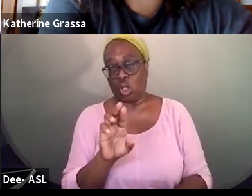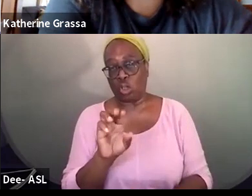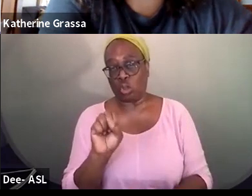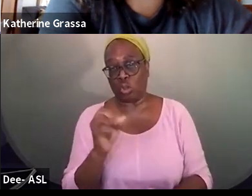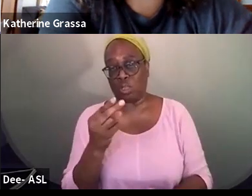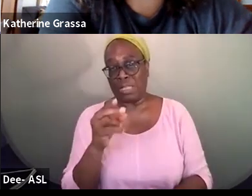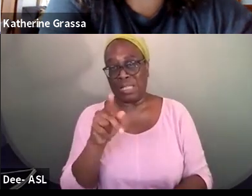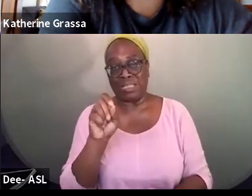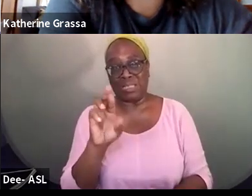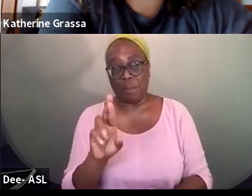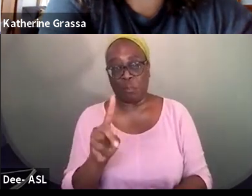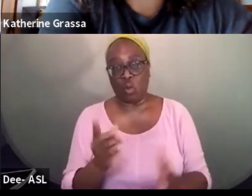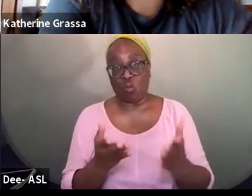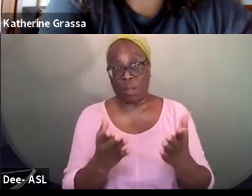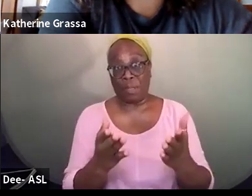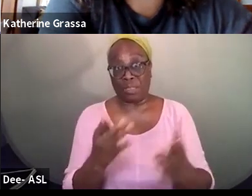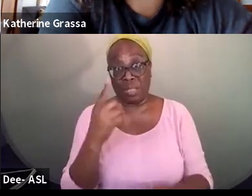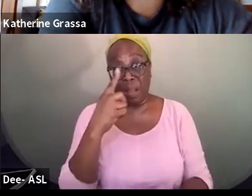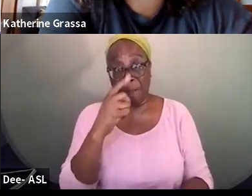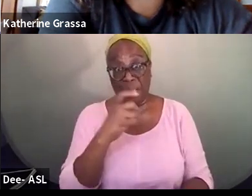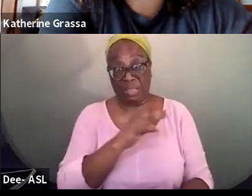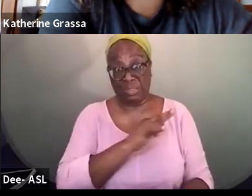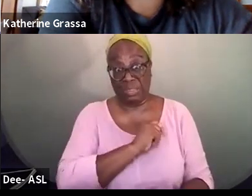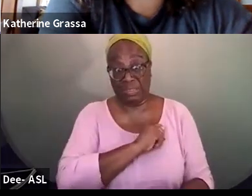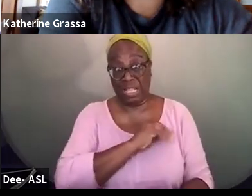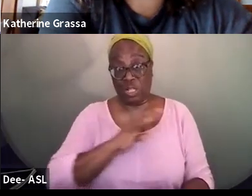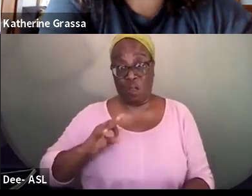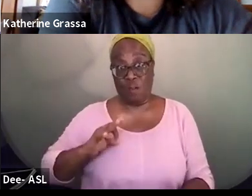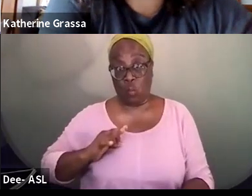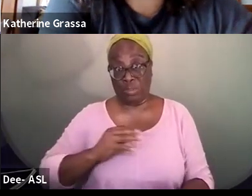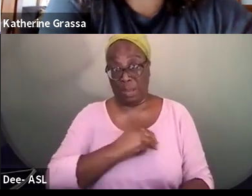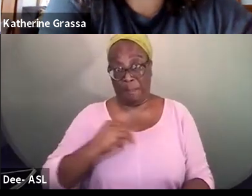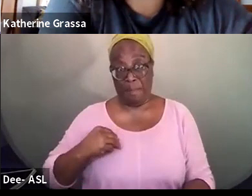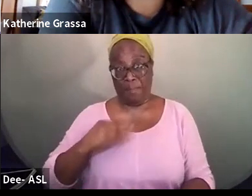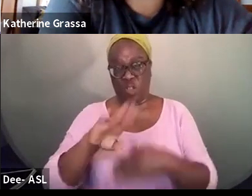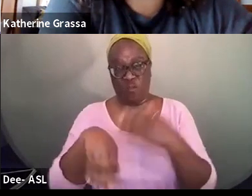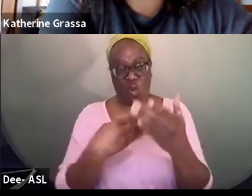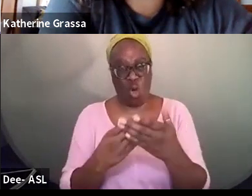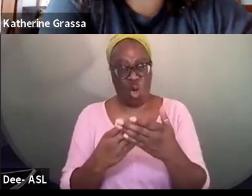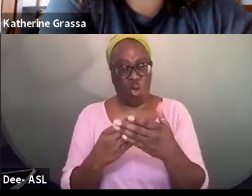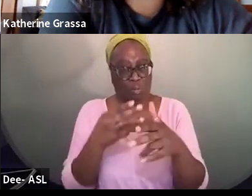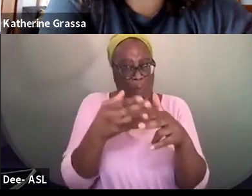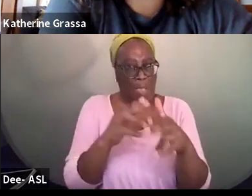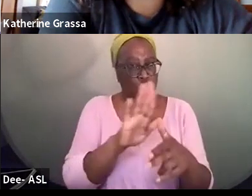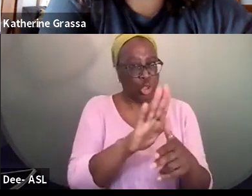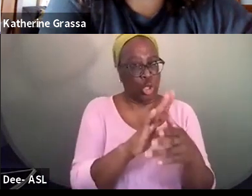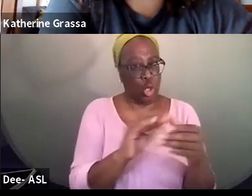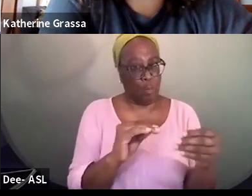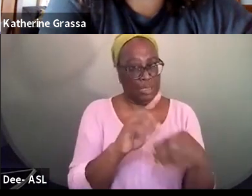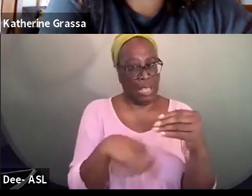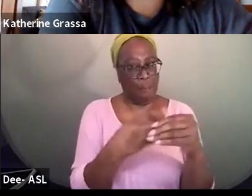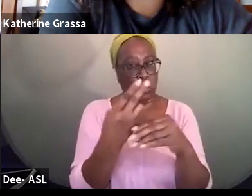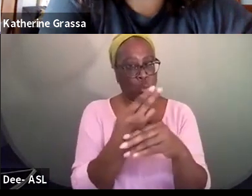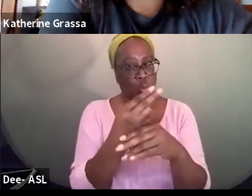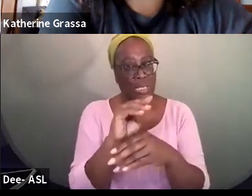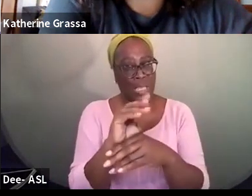recommendations, because task force members have referred to her comments as proposing the use of MCAS, and